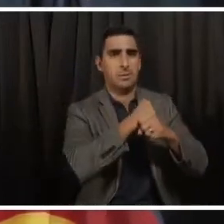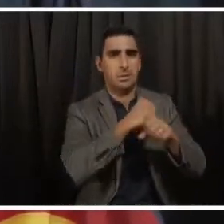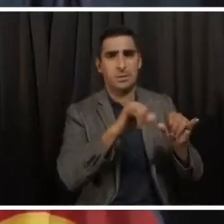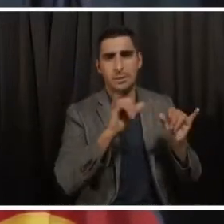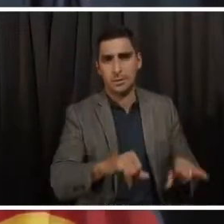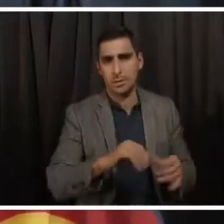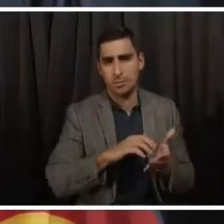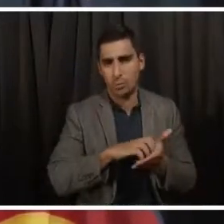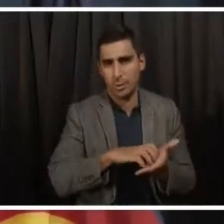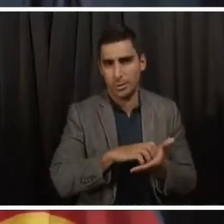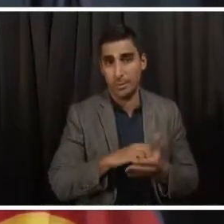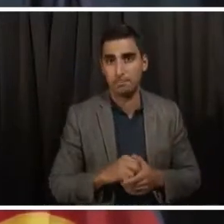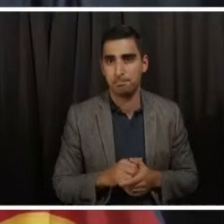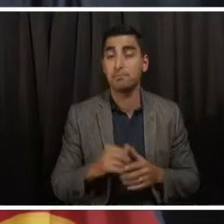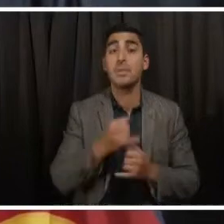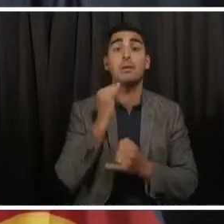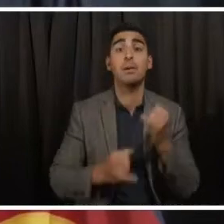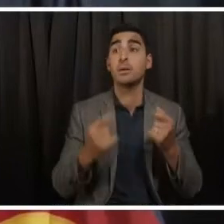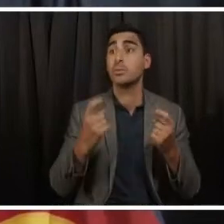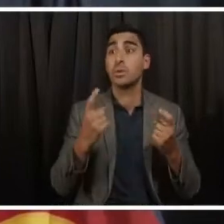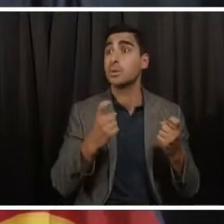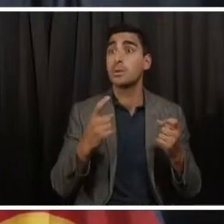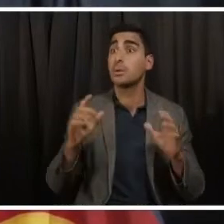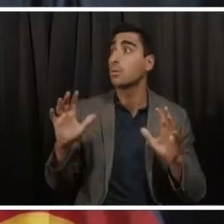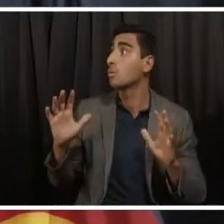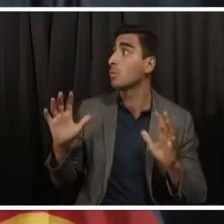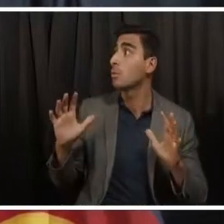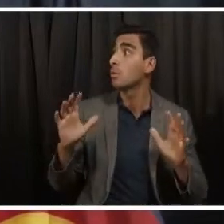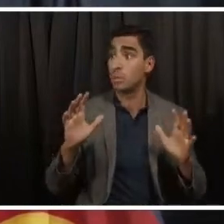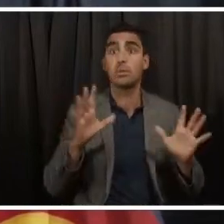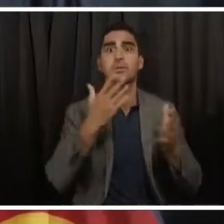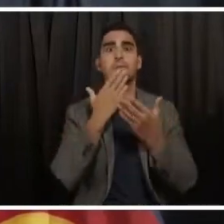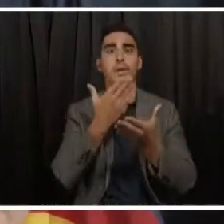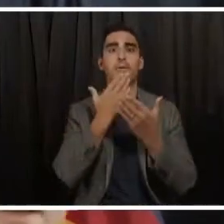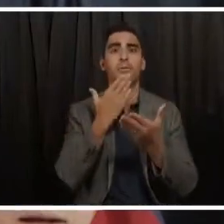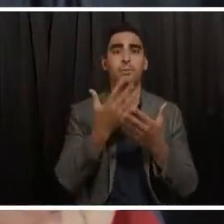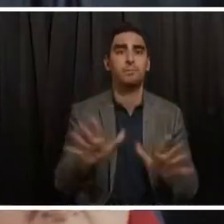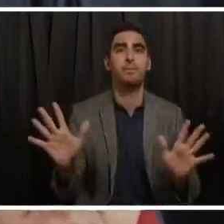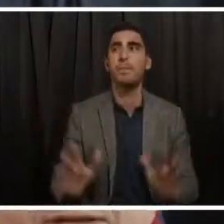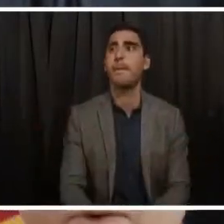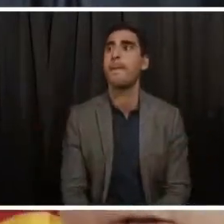final questions? Thank you all. What's that? What do you point out? Thank you all very much. Thank you.